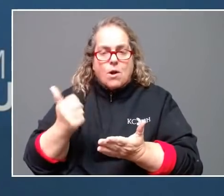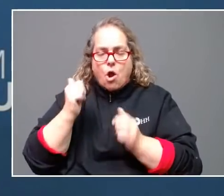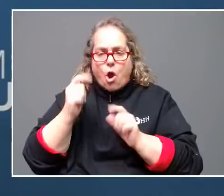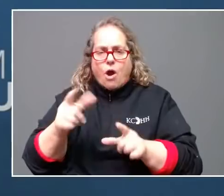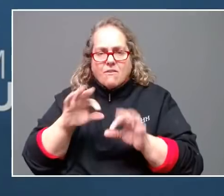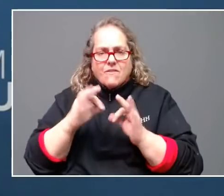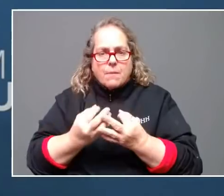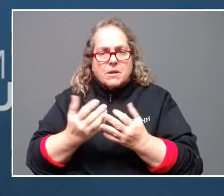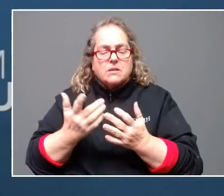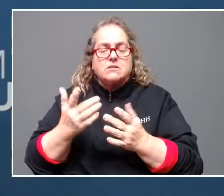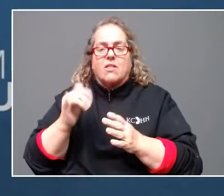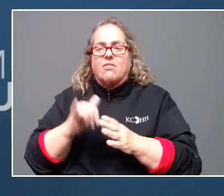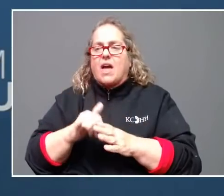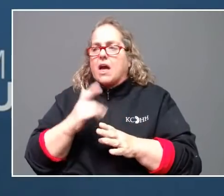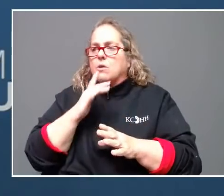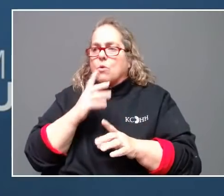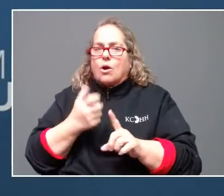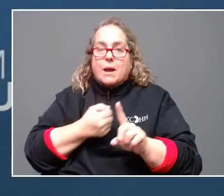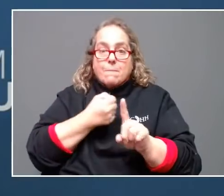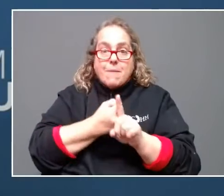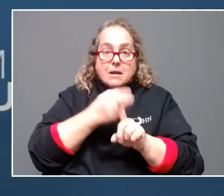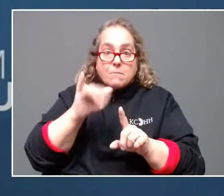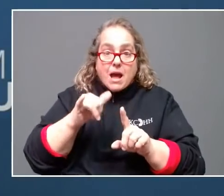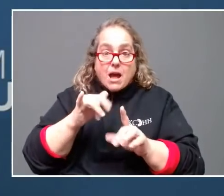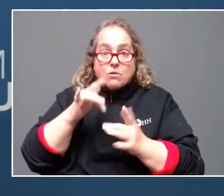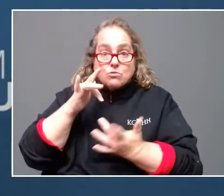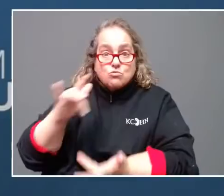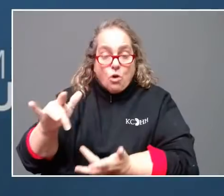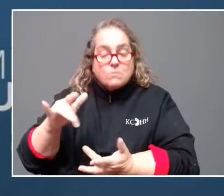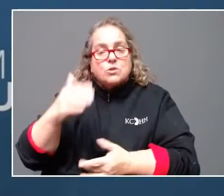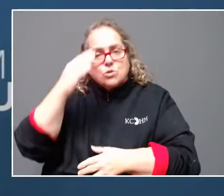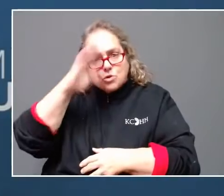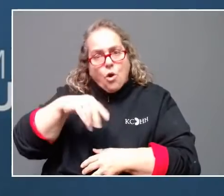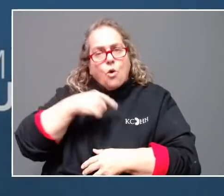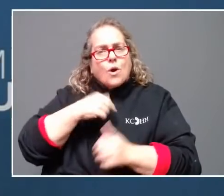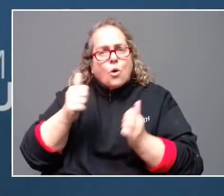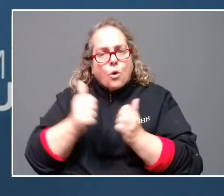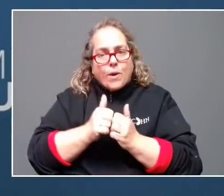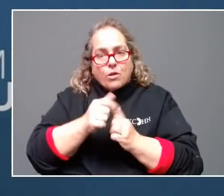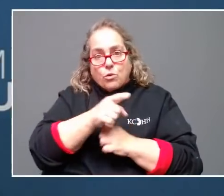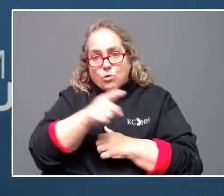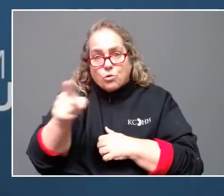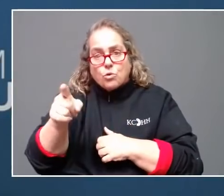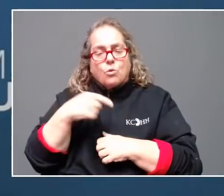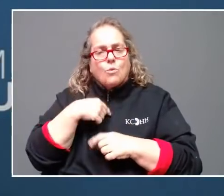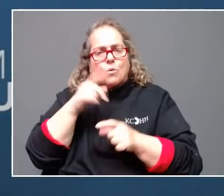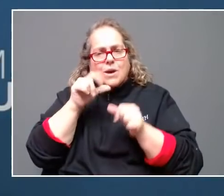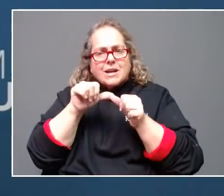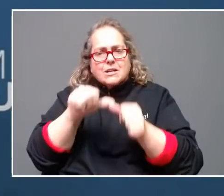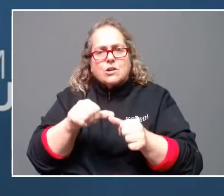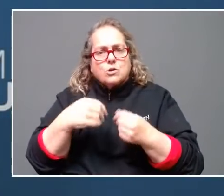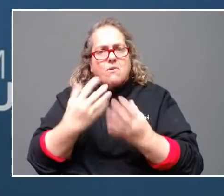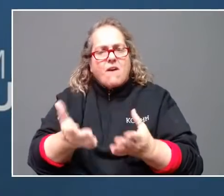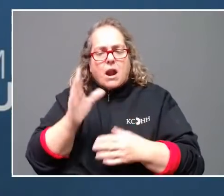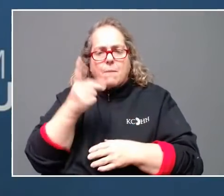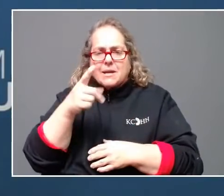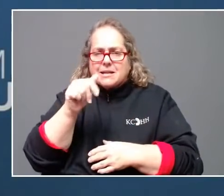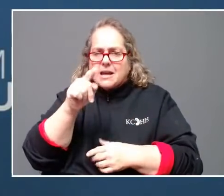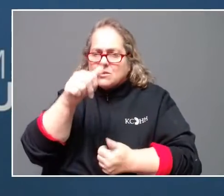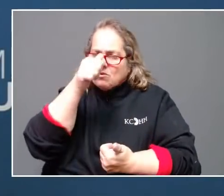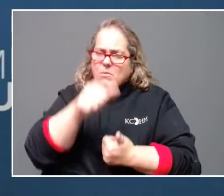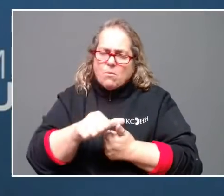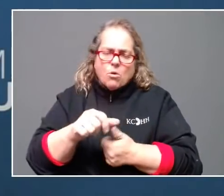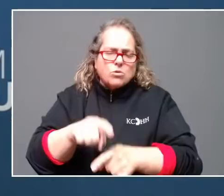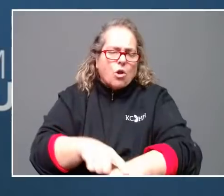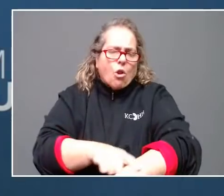storms to know that we are with them, and we're going to continue to provide updates. Remember, it is a long process. We're going to be there